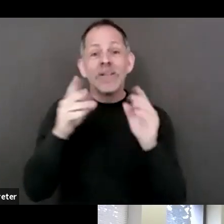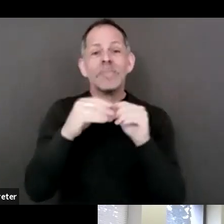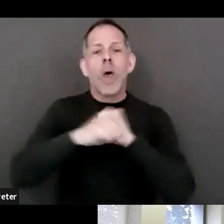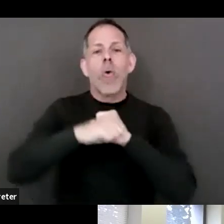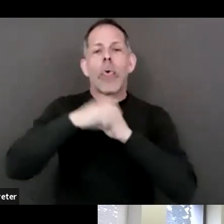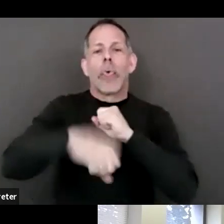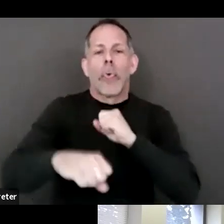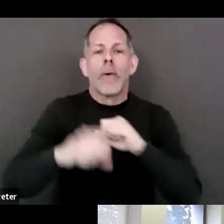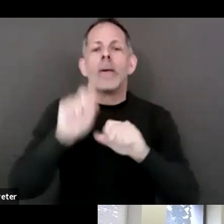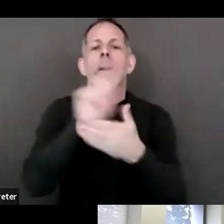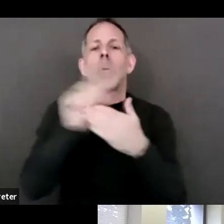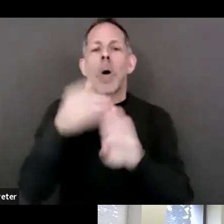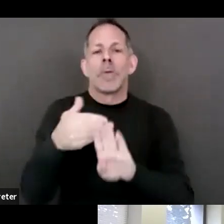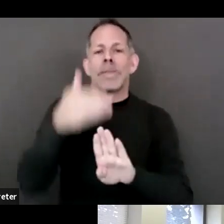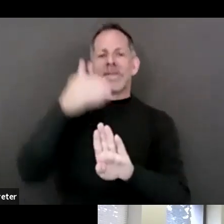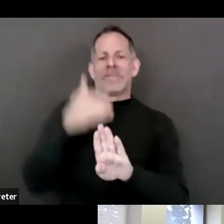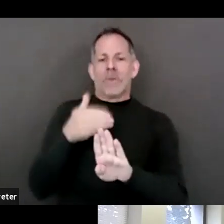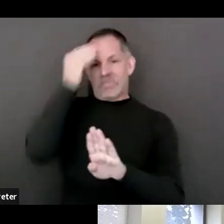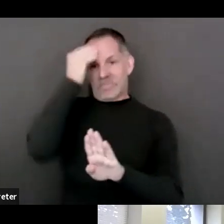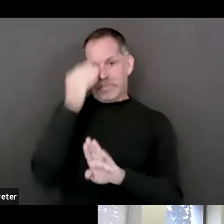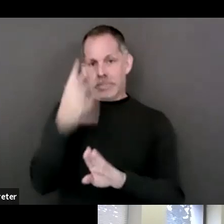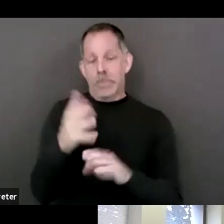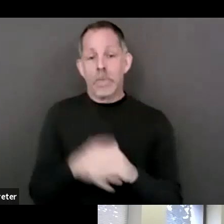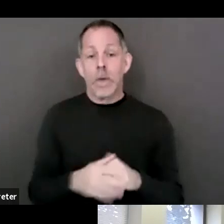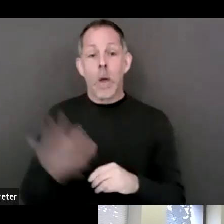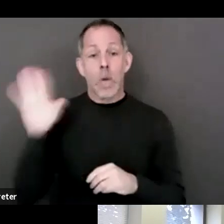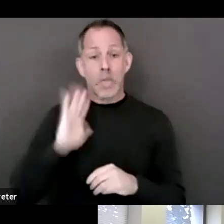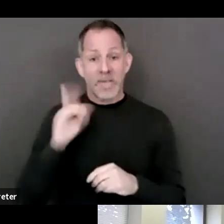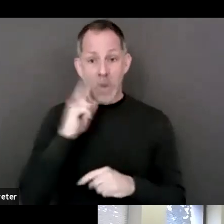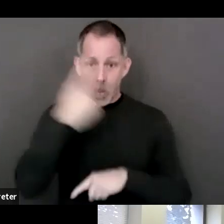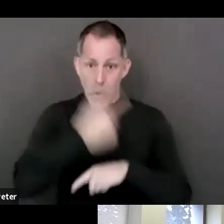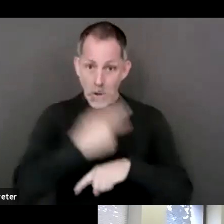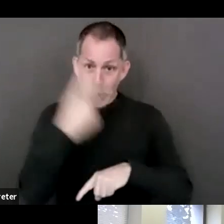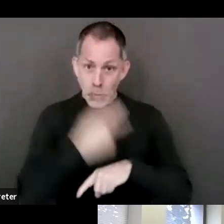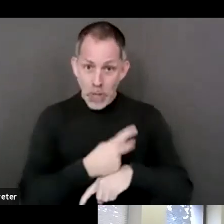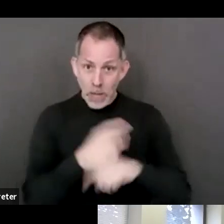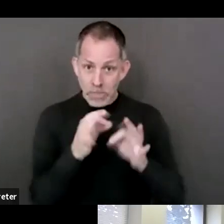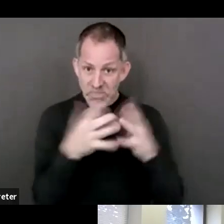we had vaccine available, making sure that we were